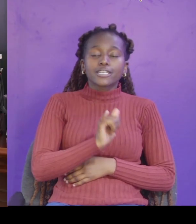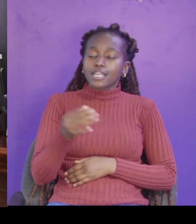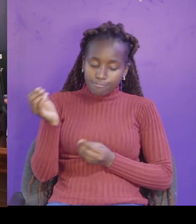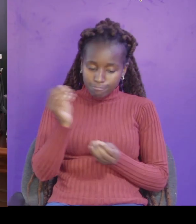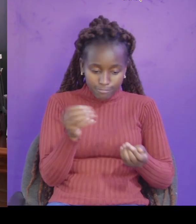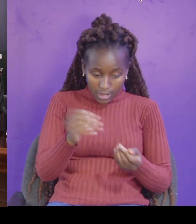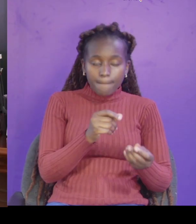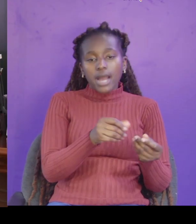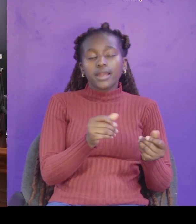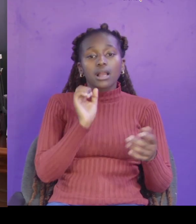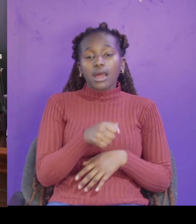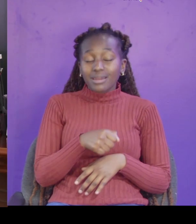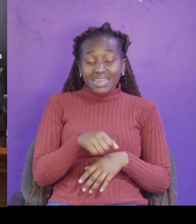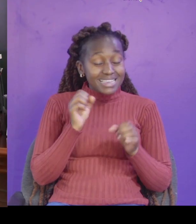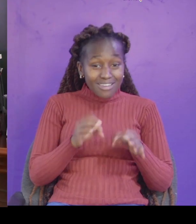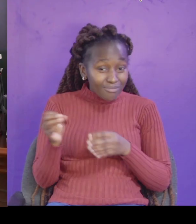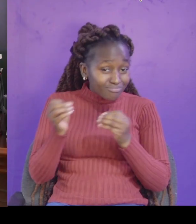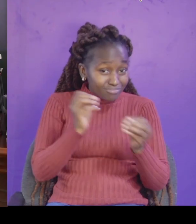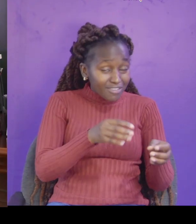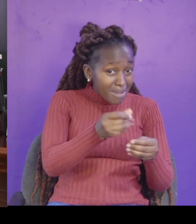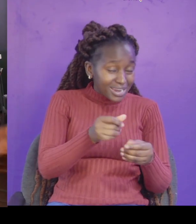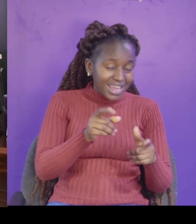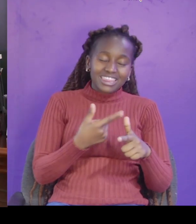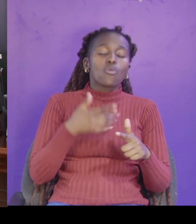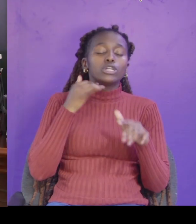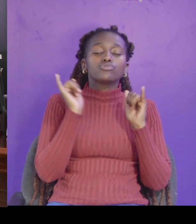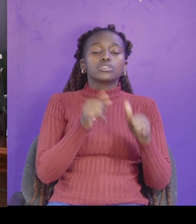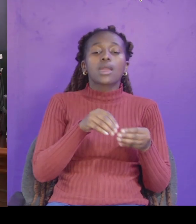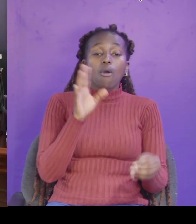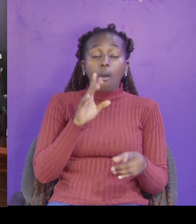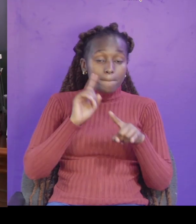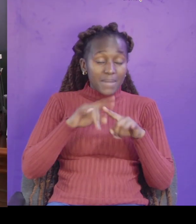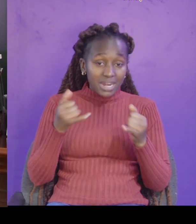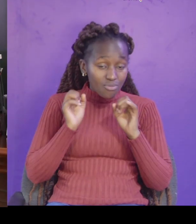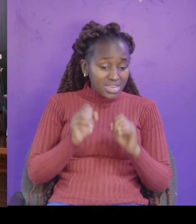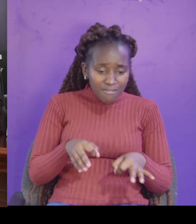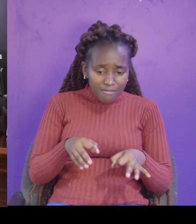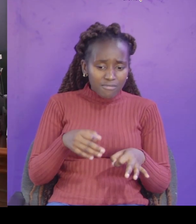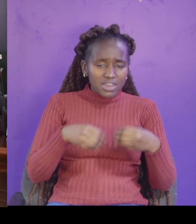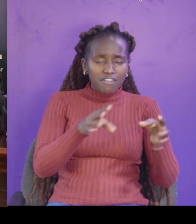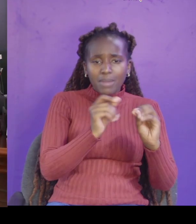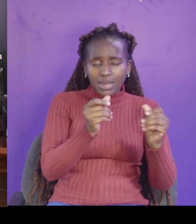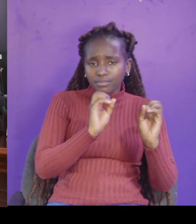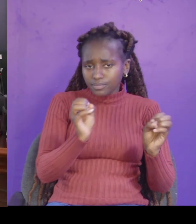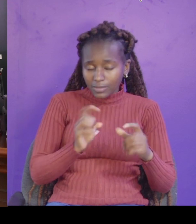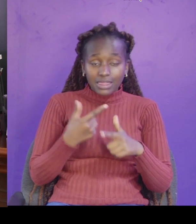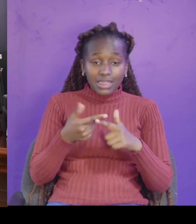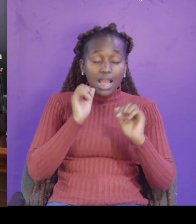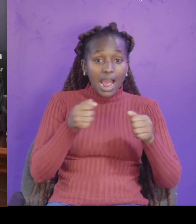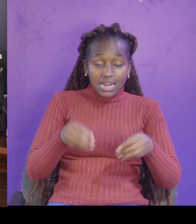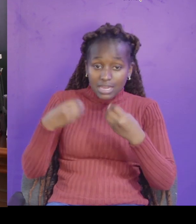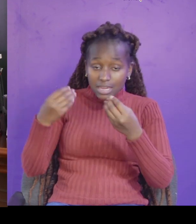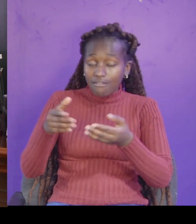their problems by giving them an alternative place to stay, alternative